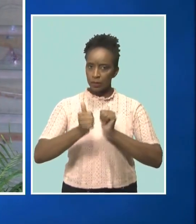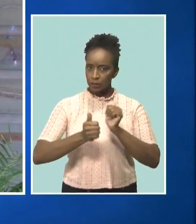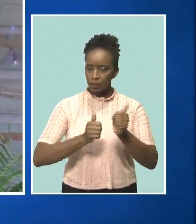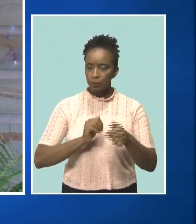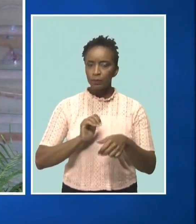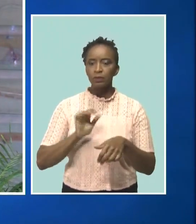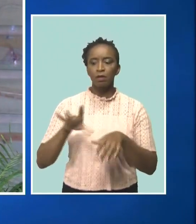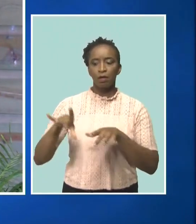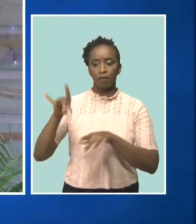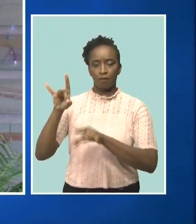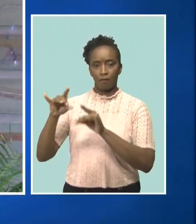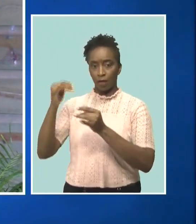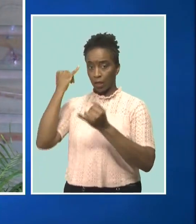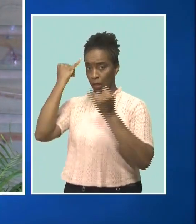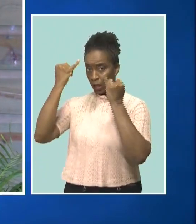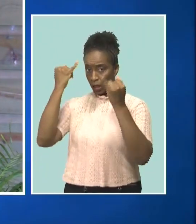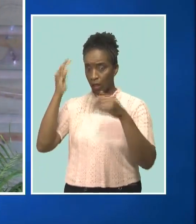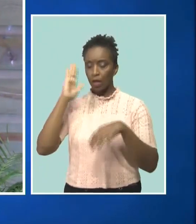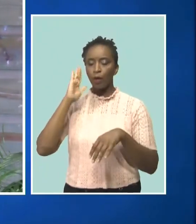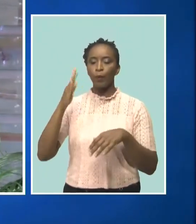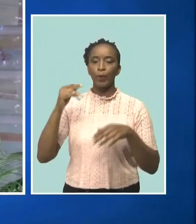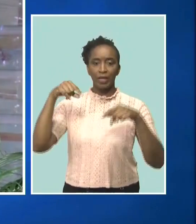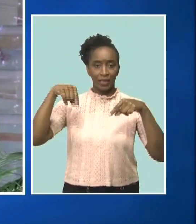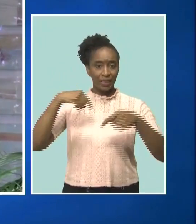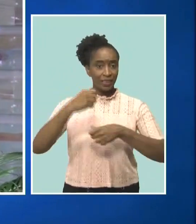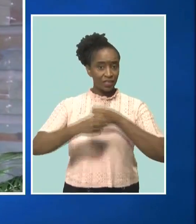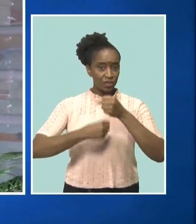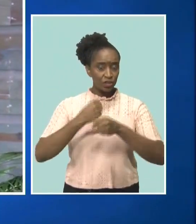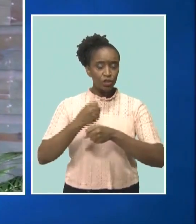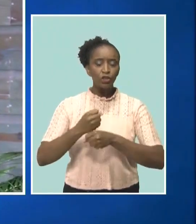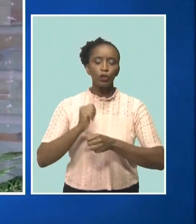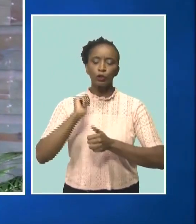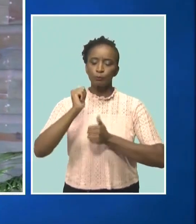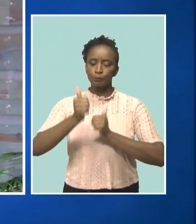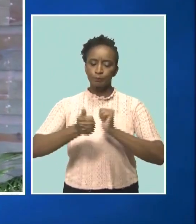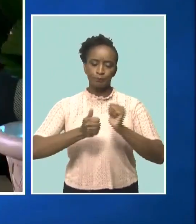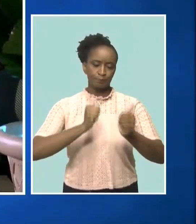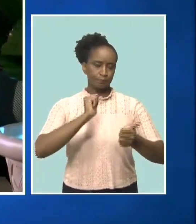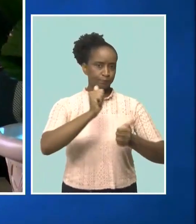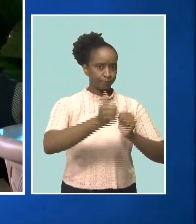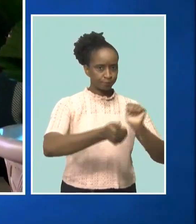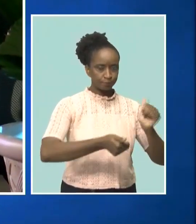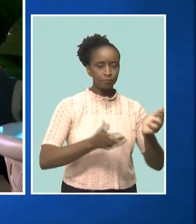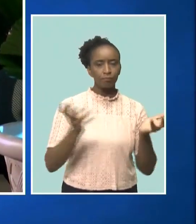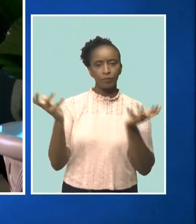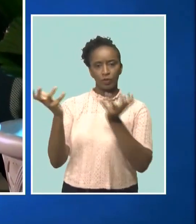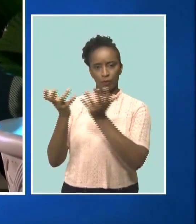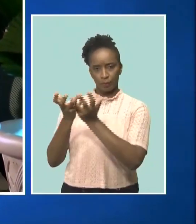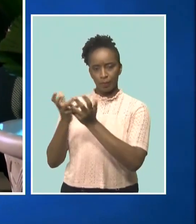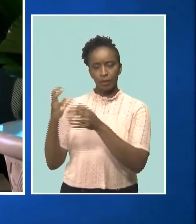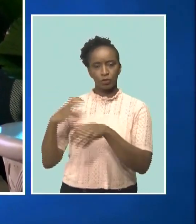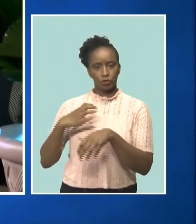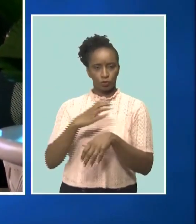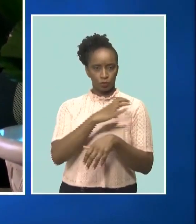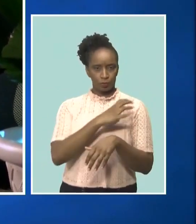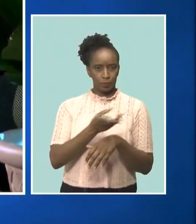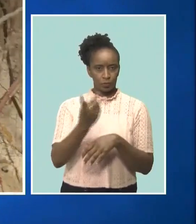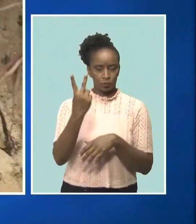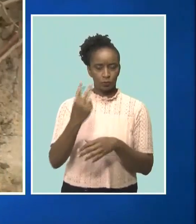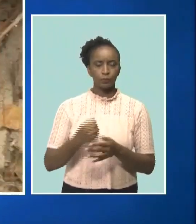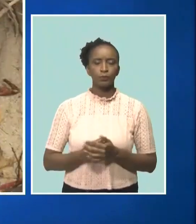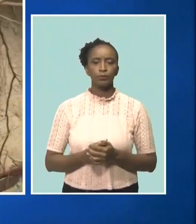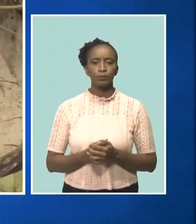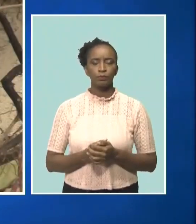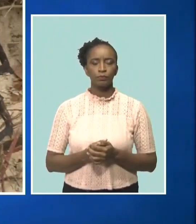the course of the next fiscal year. Further, Prime Minister Motley says government will have to consult with the populace about